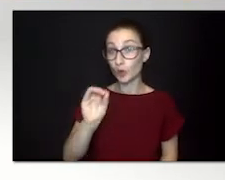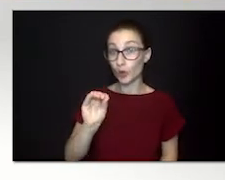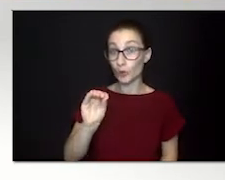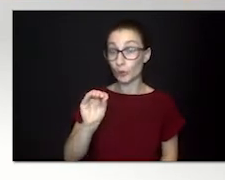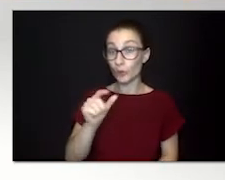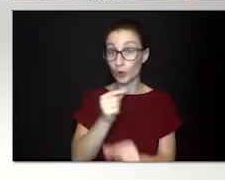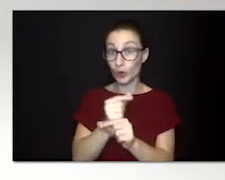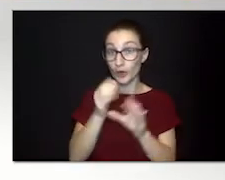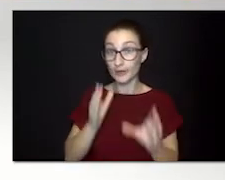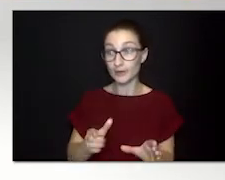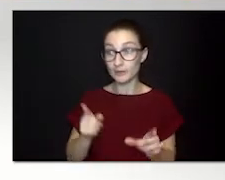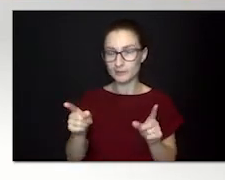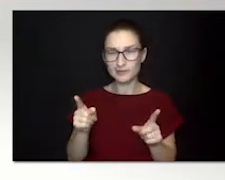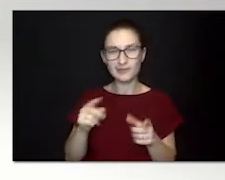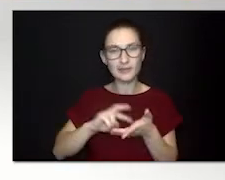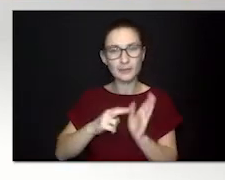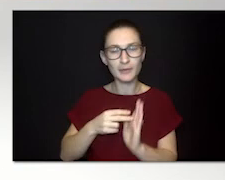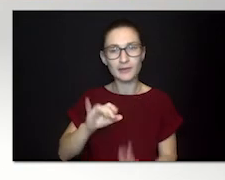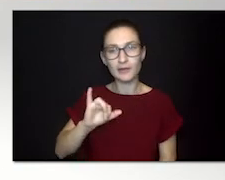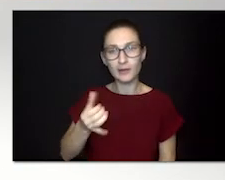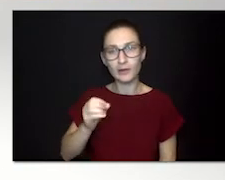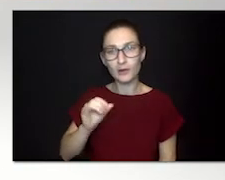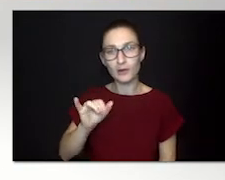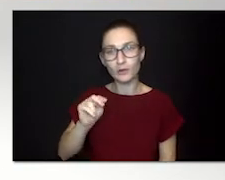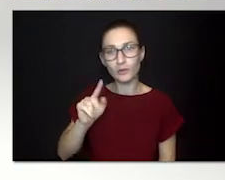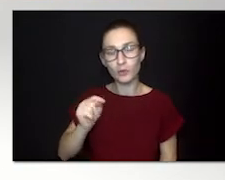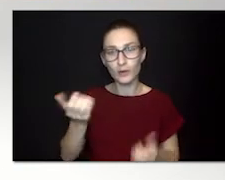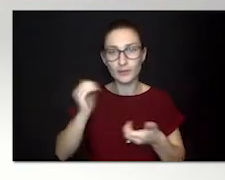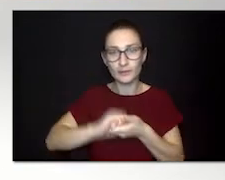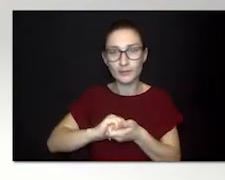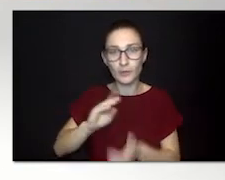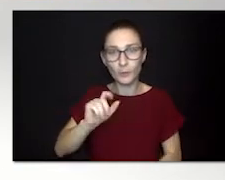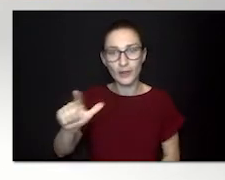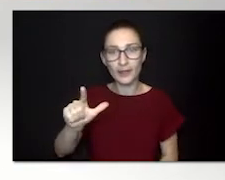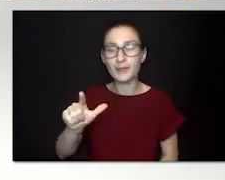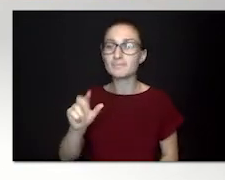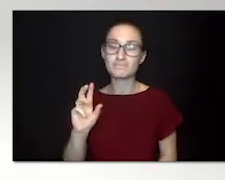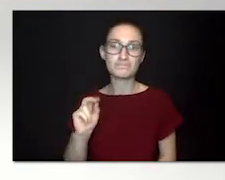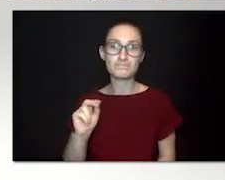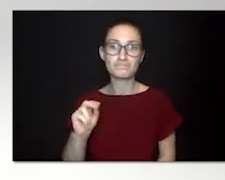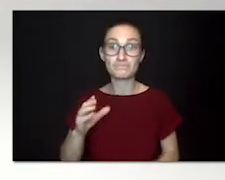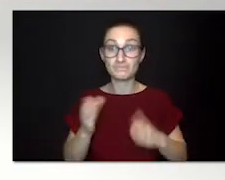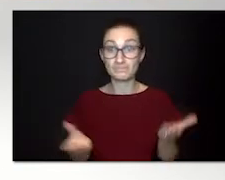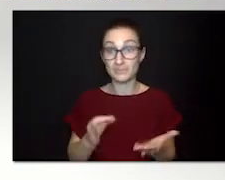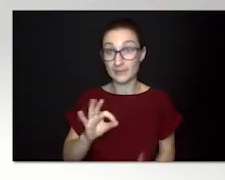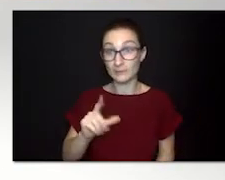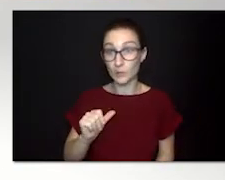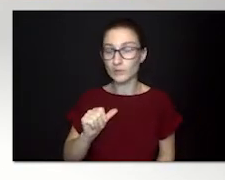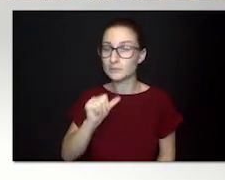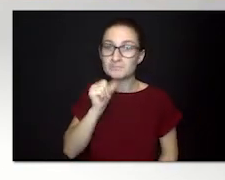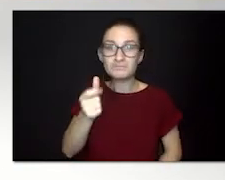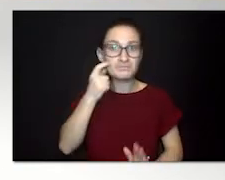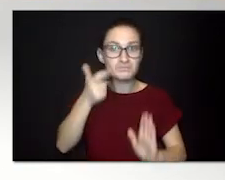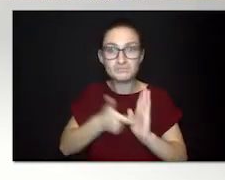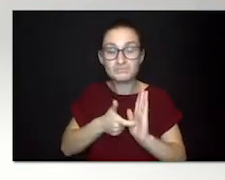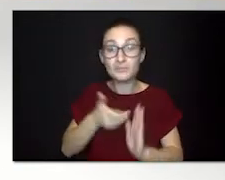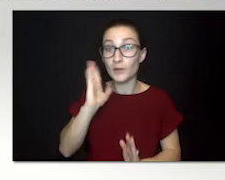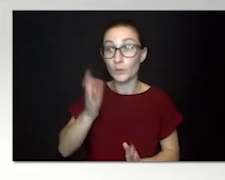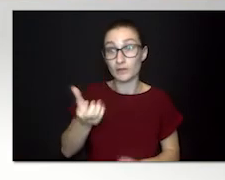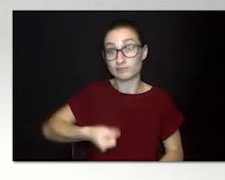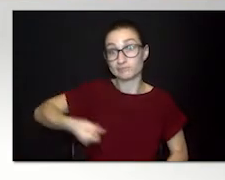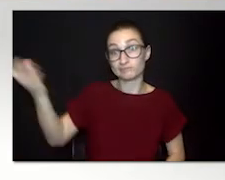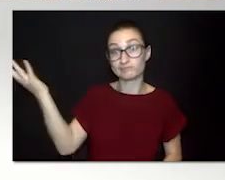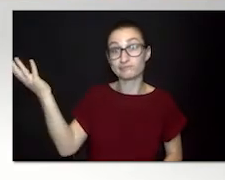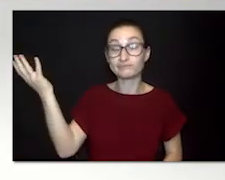if there are two co-guardians appointed? No, Florida does not recognize joint wills. So if you have a joint will, it will